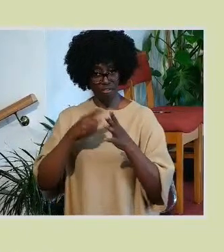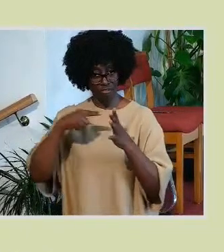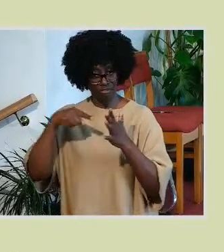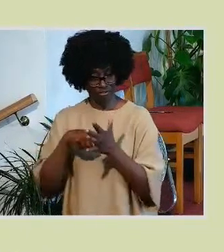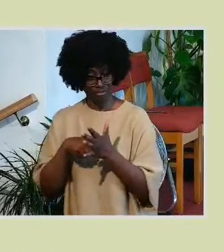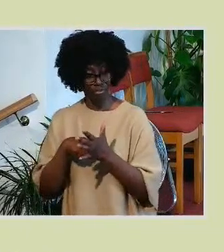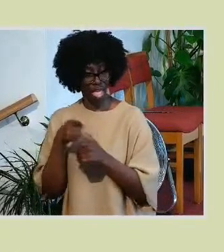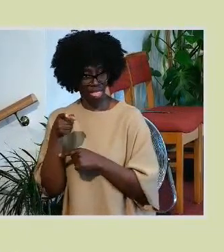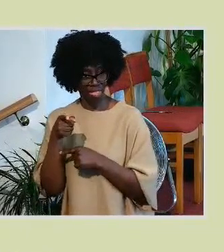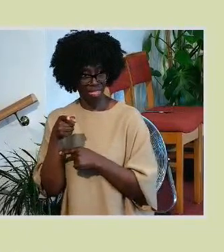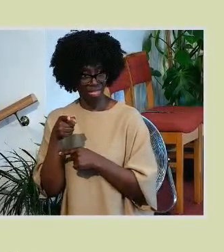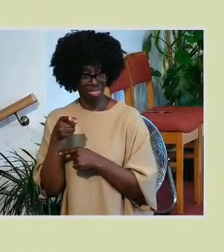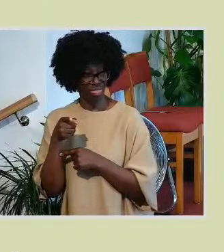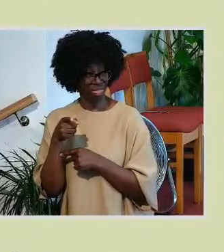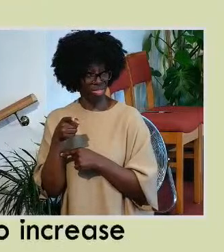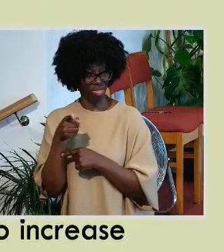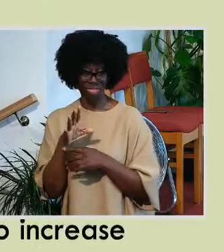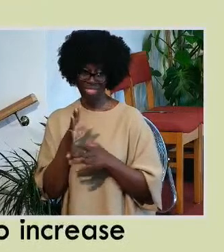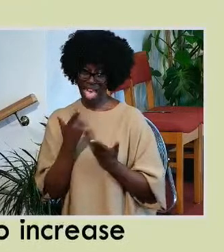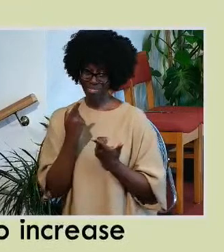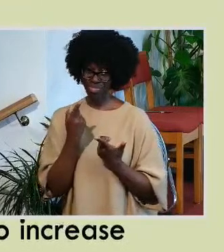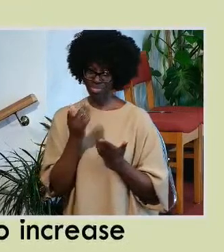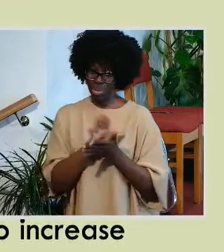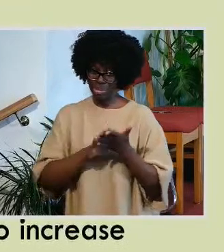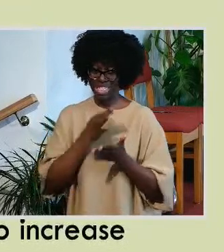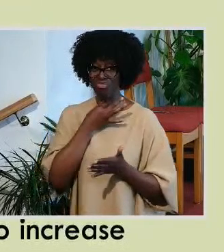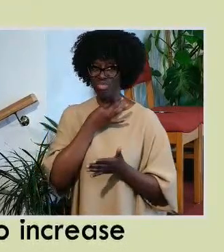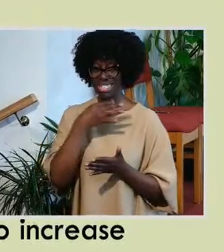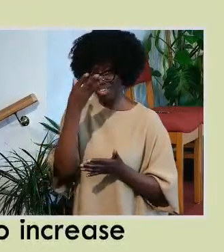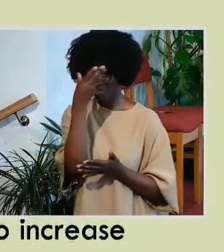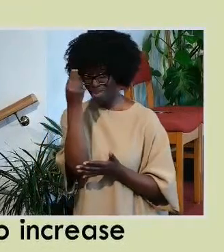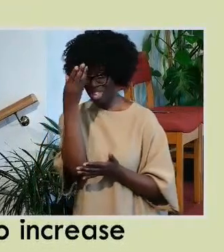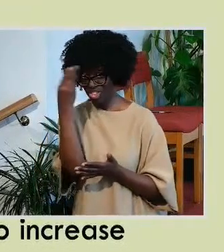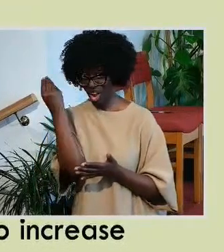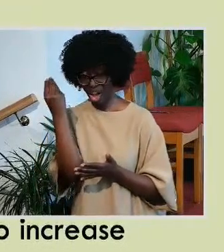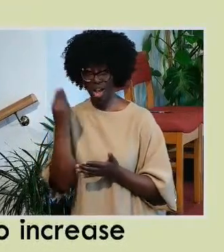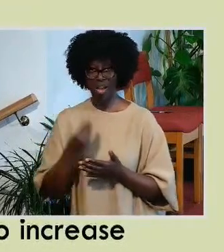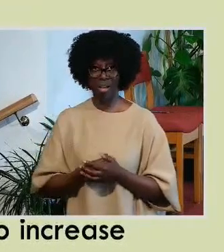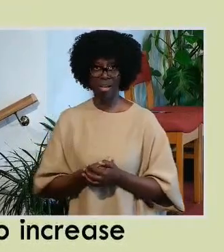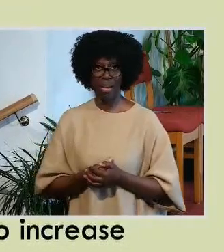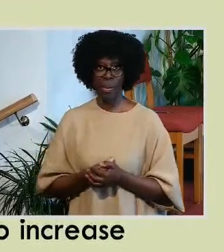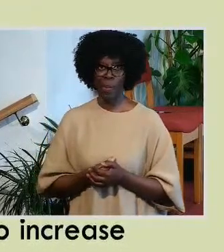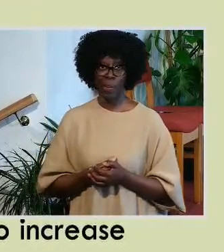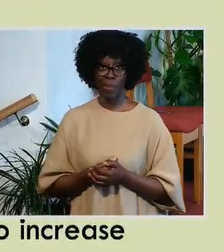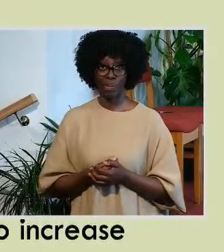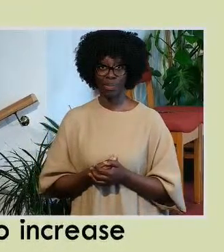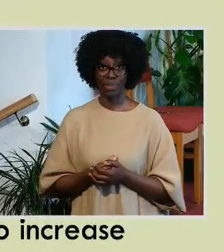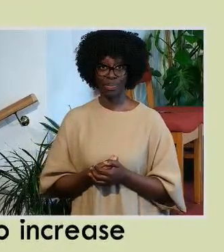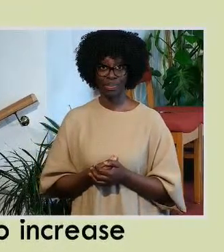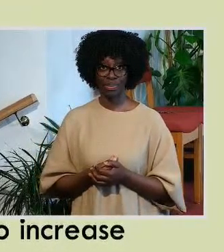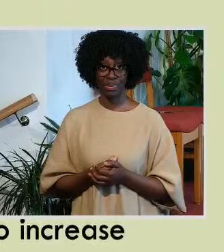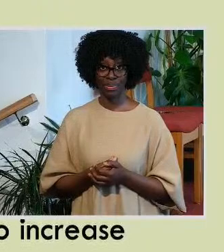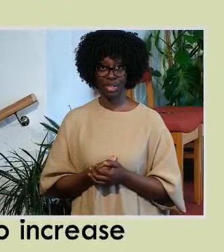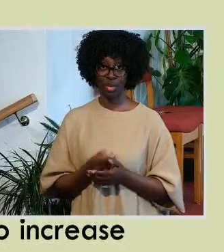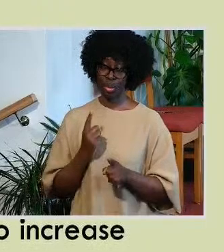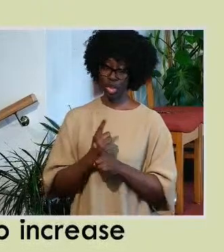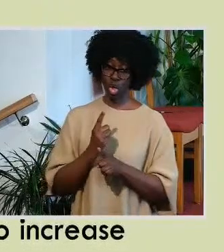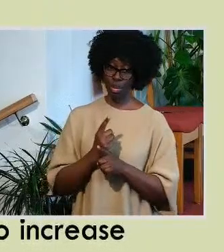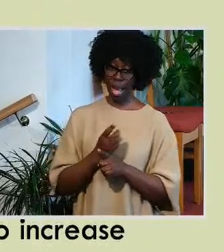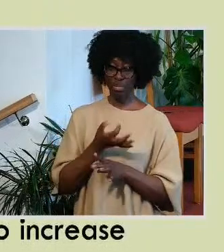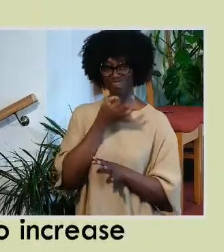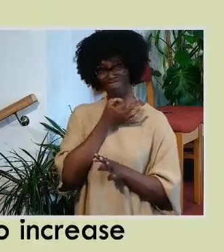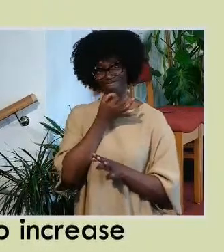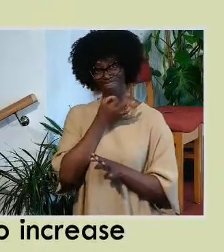prevent and improve dementia as well. So I'm just going to share a few studies. So there was